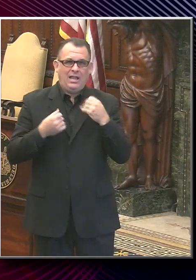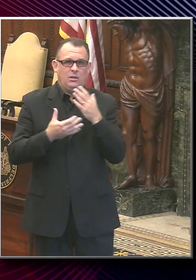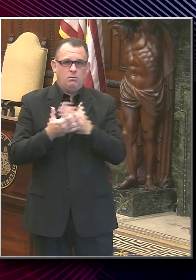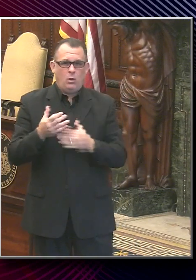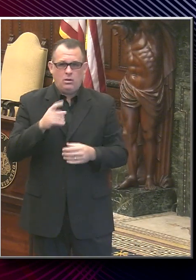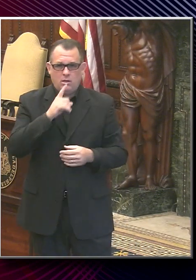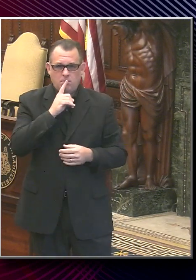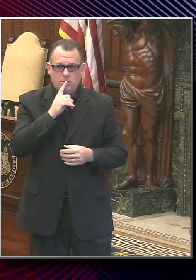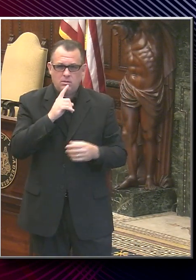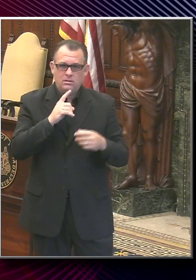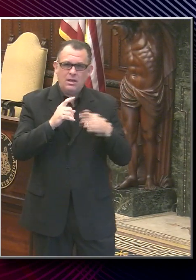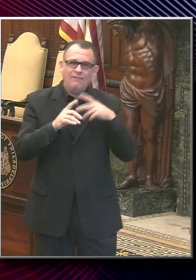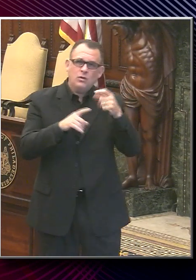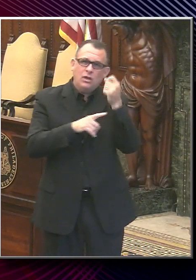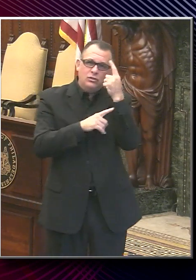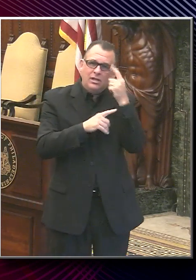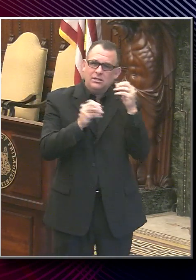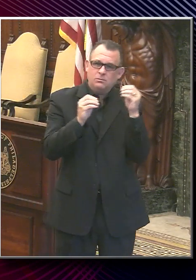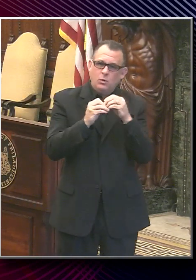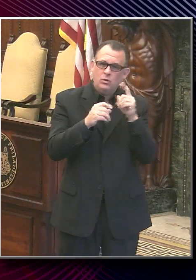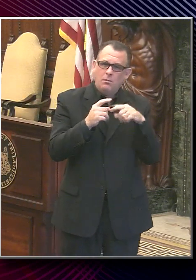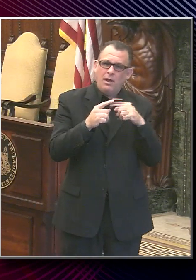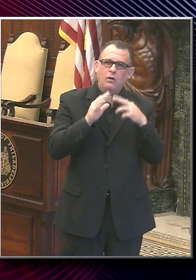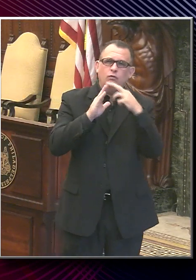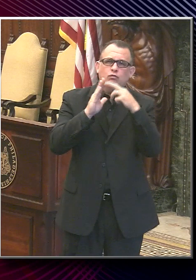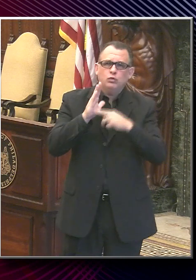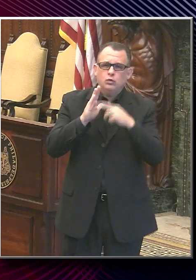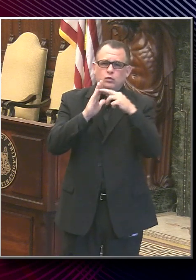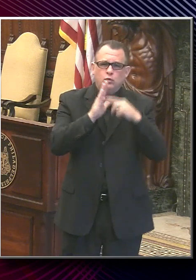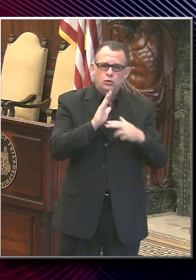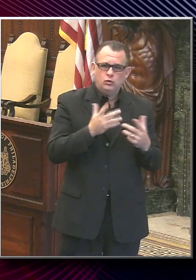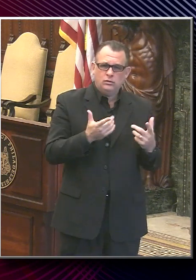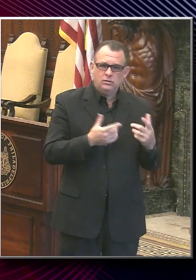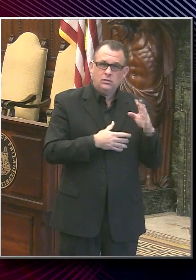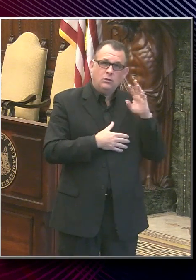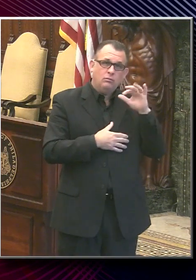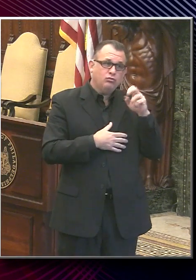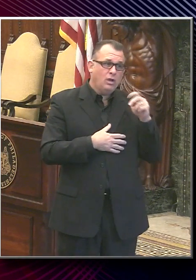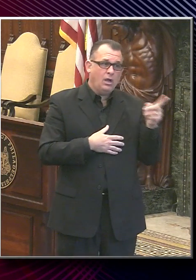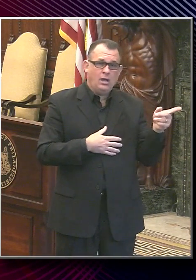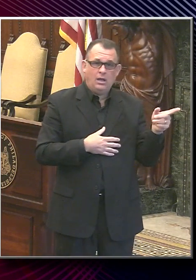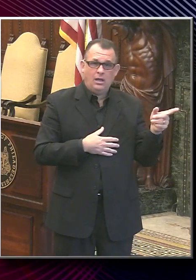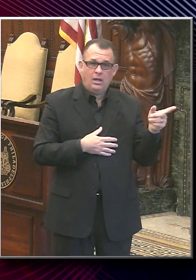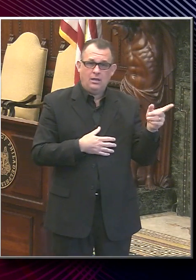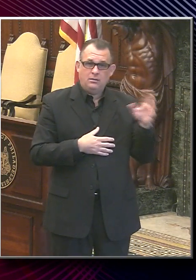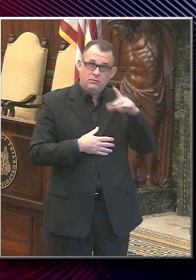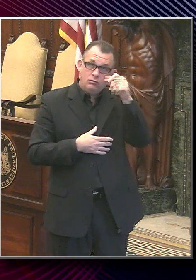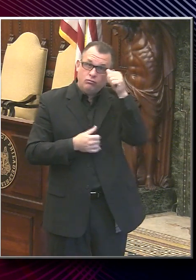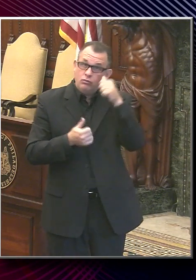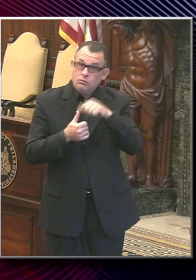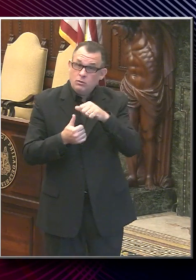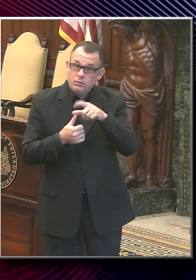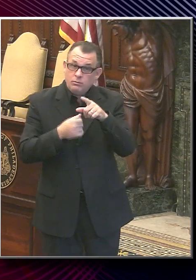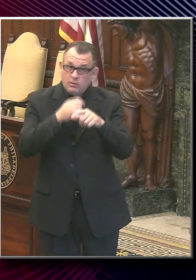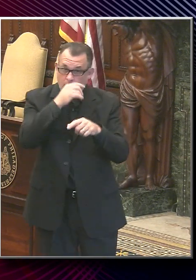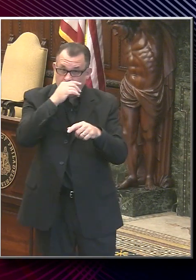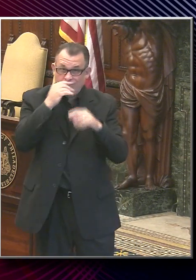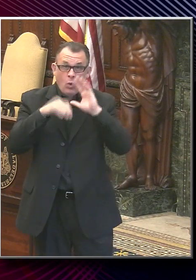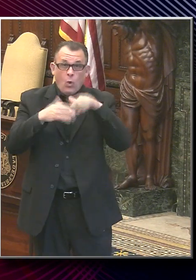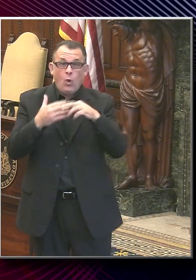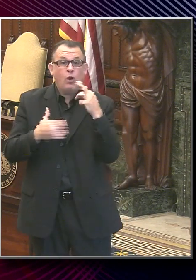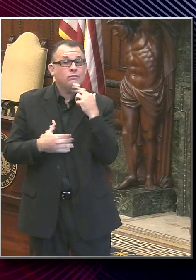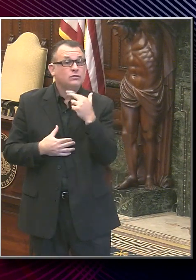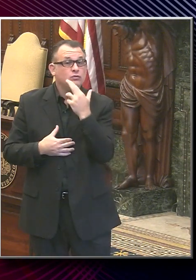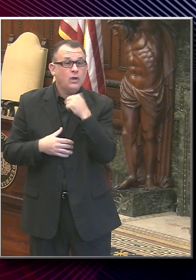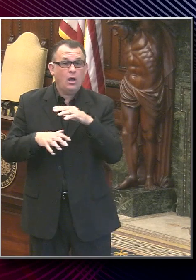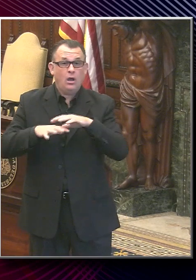understand more about the rules, but Brian may know. Yeah. So, and Kristen, if you remember that, all the restaurants are serving